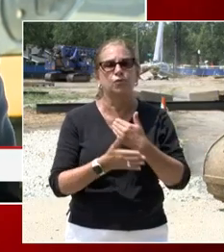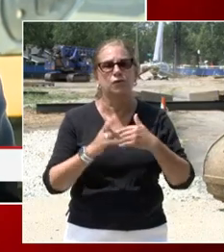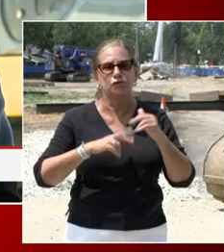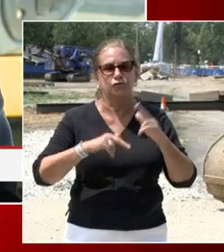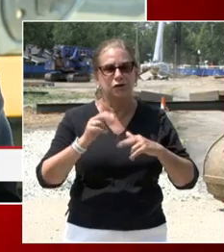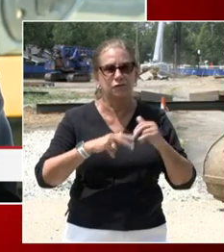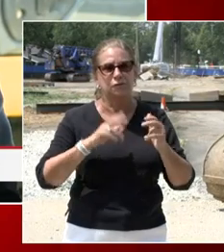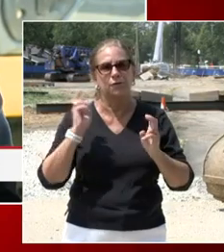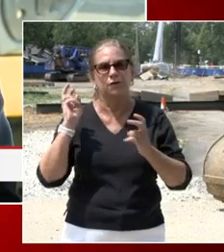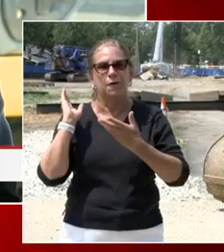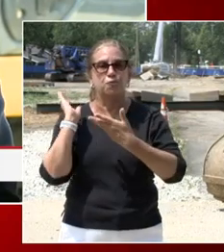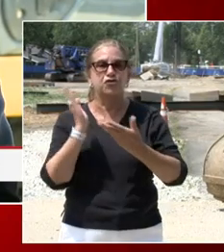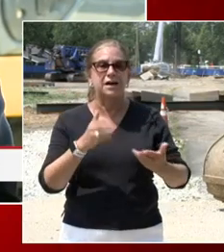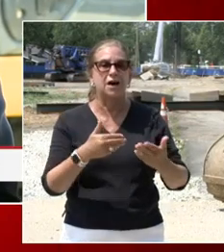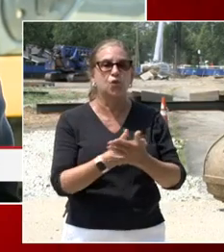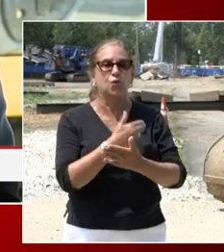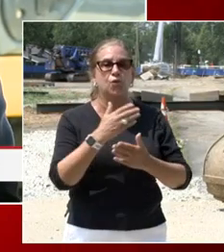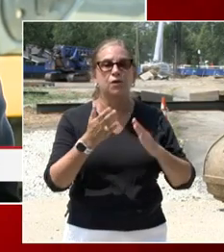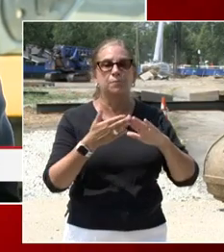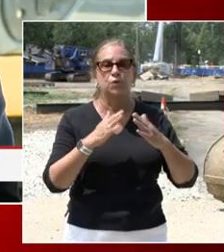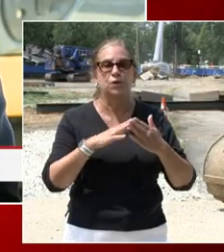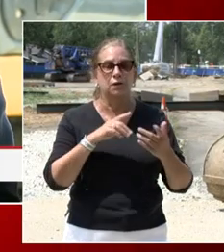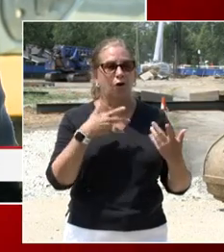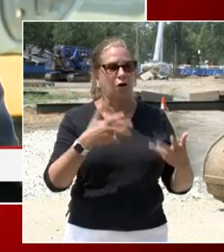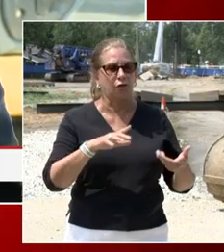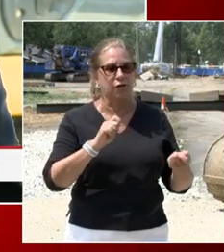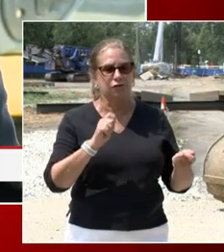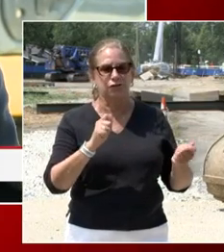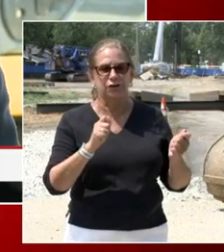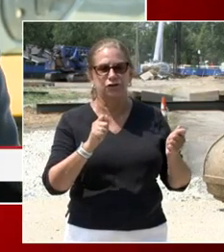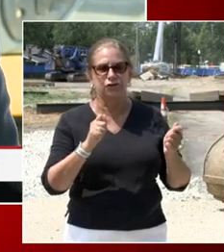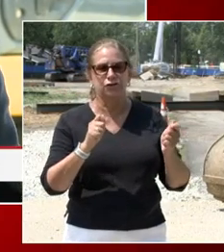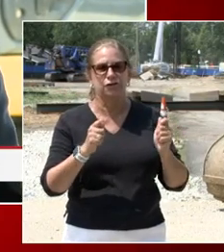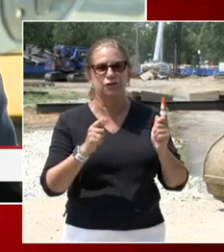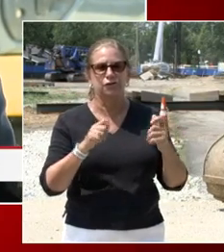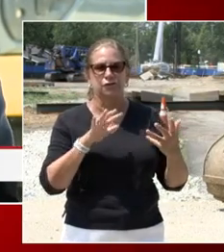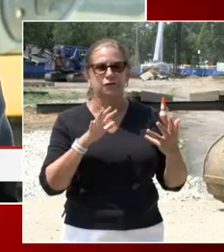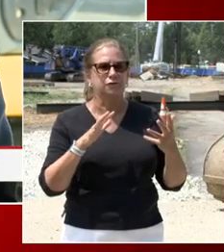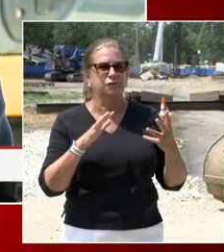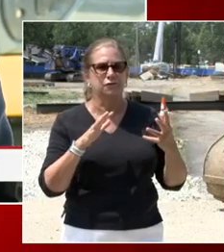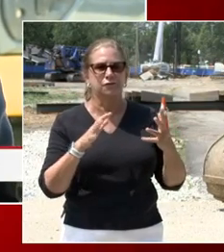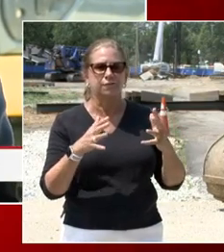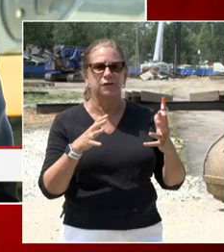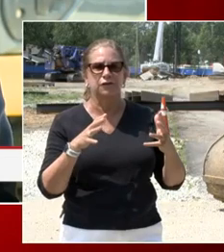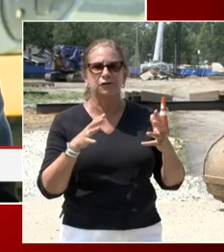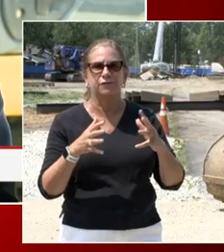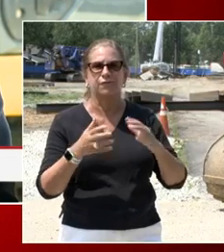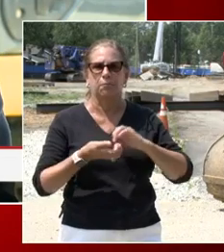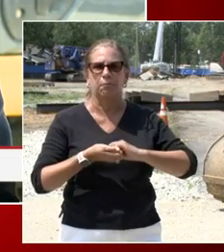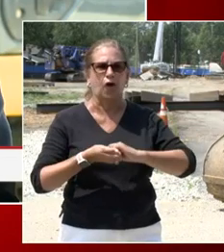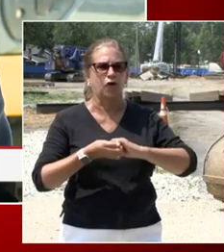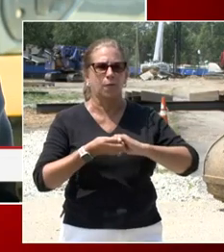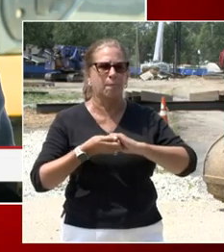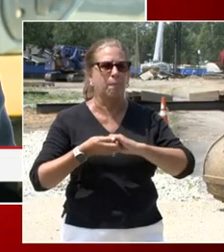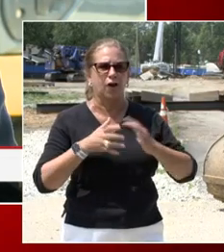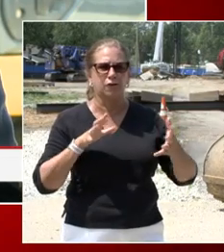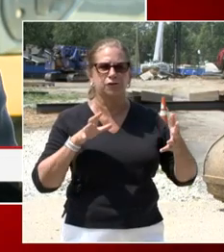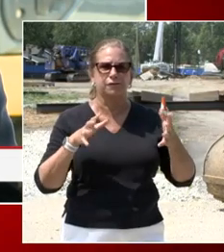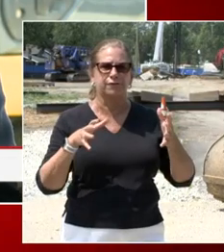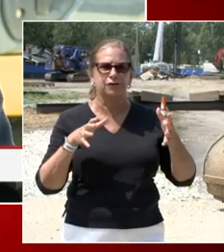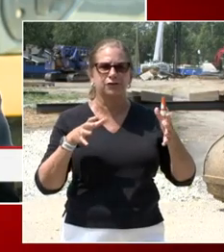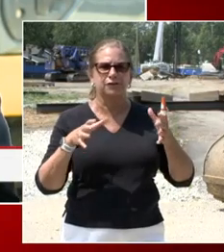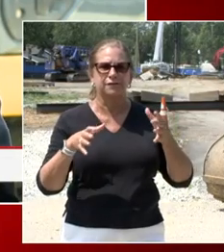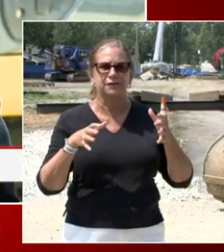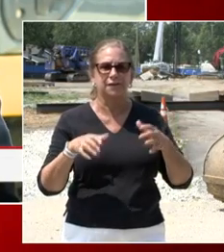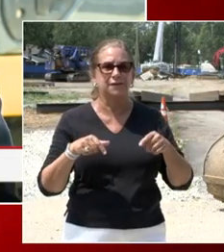change. And we celebrate the kind of partnerships that make this great change possible. This groundbreaking for Whitman-Walker's new Max